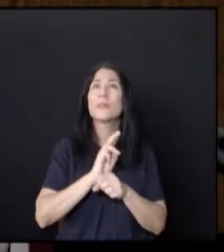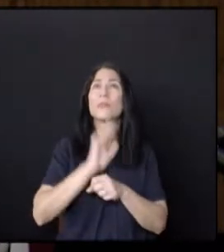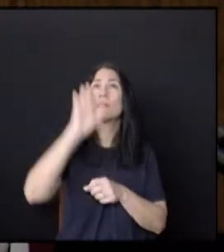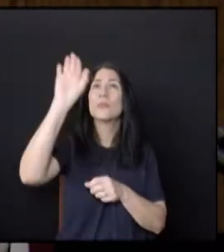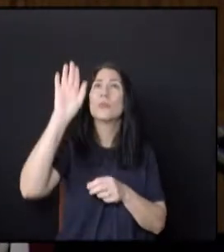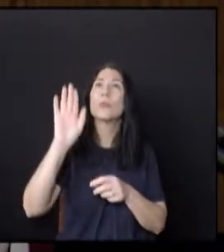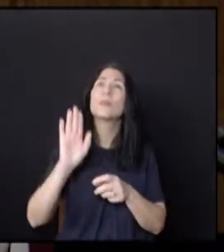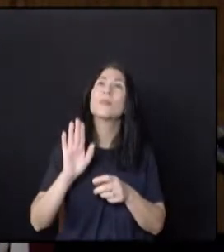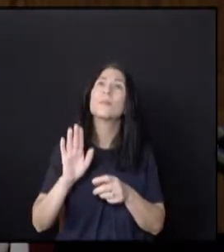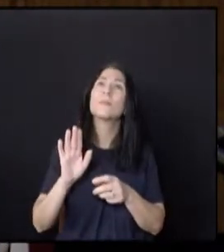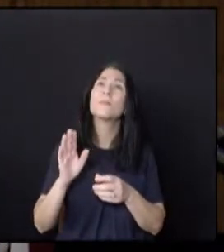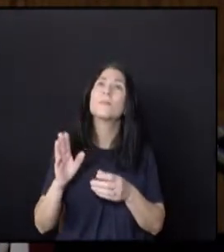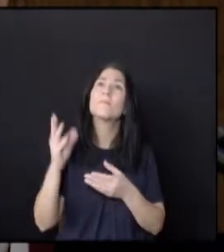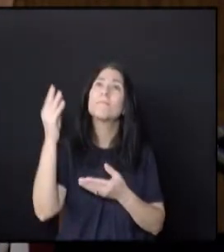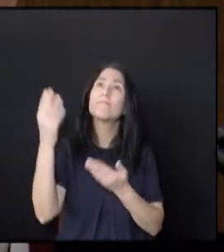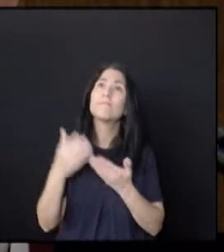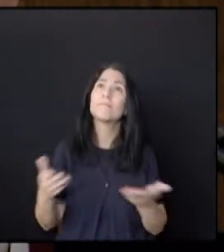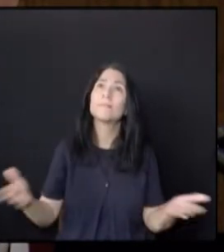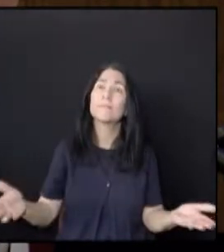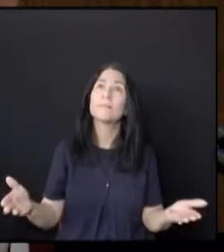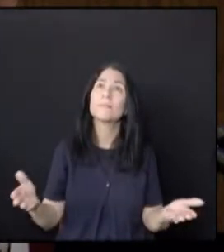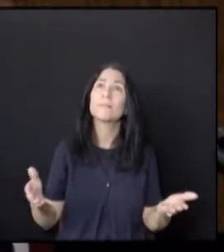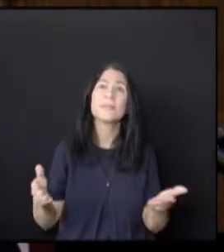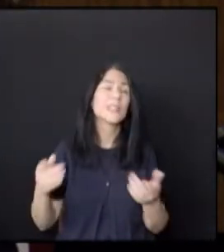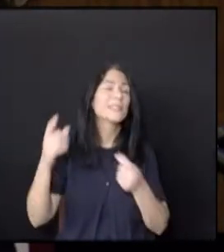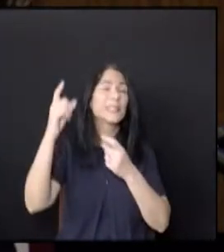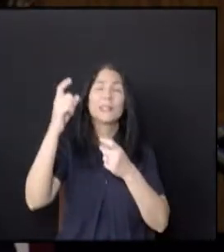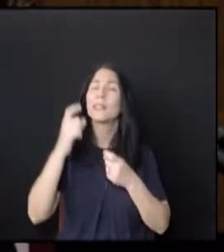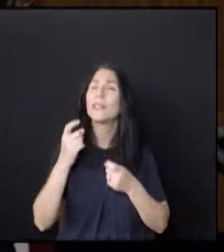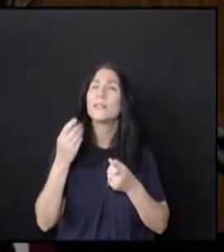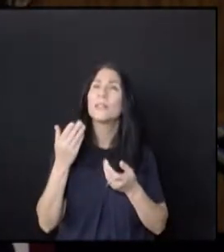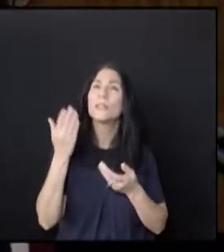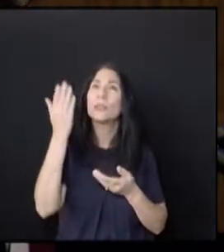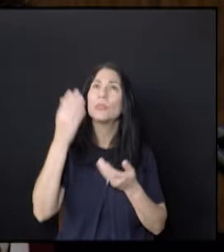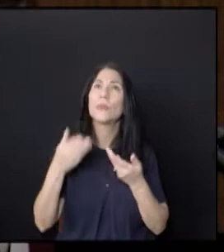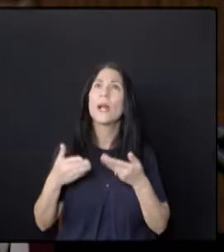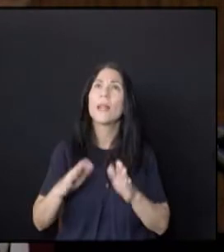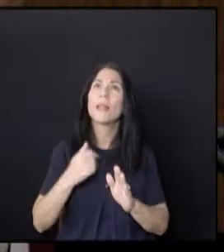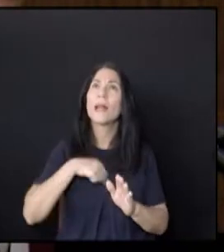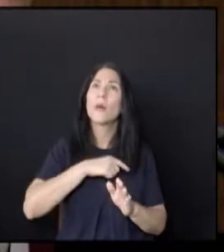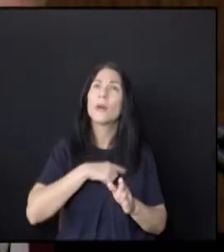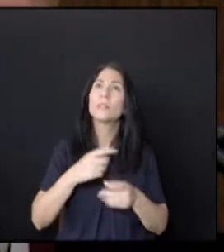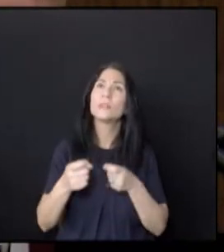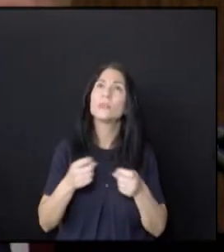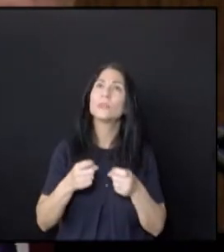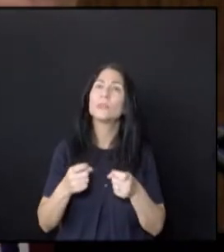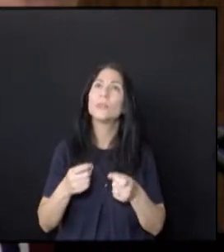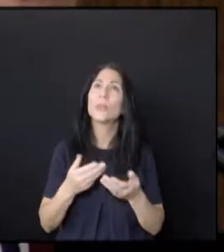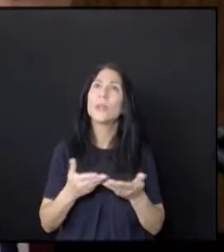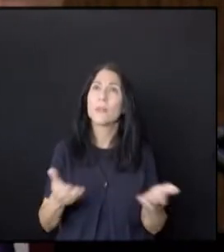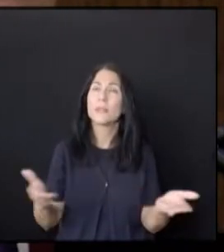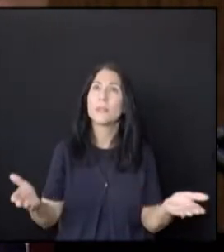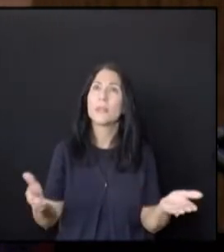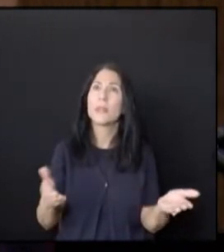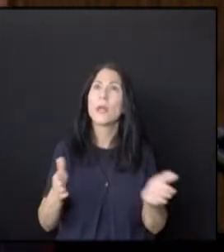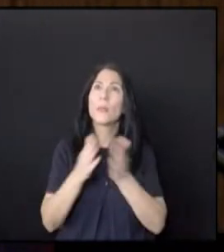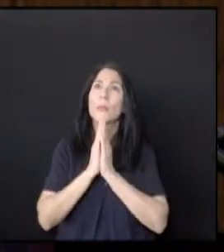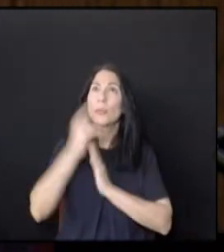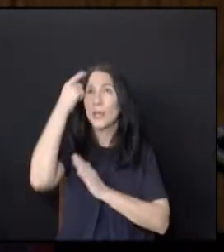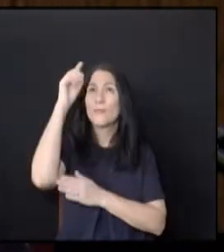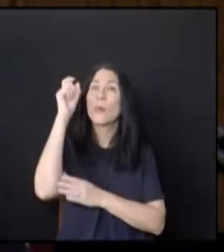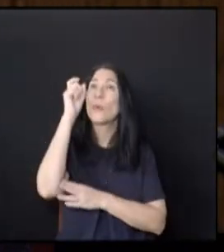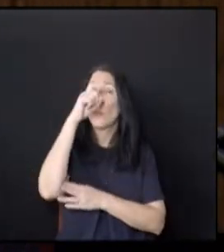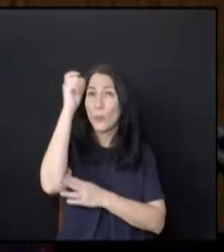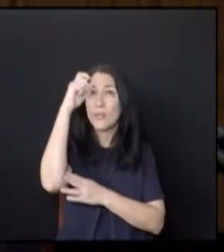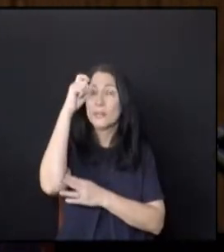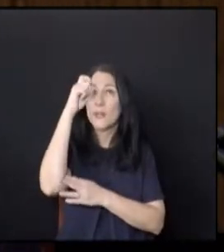is already yours. What a gift that you allow us to steward those. God, I pray for wisdom. I pray